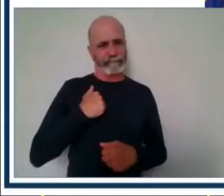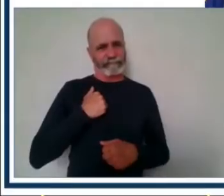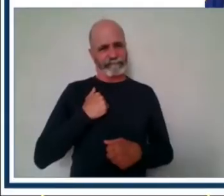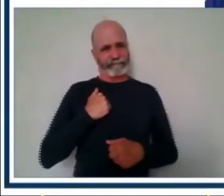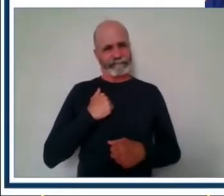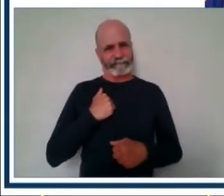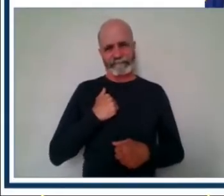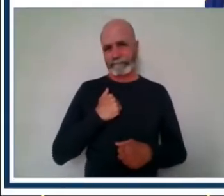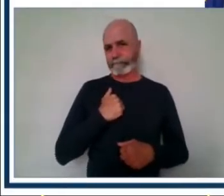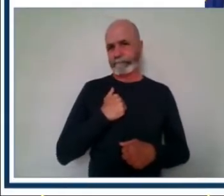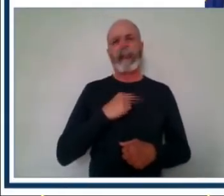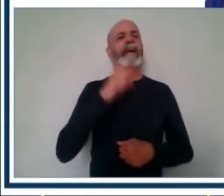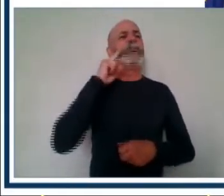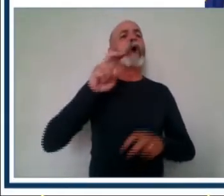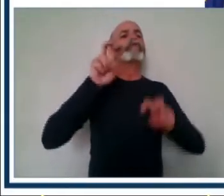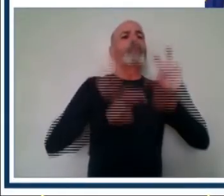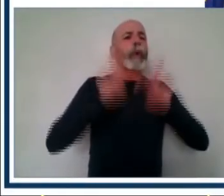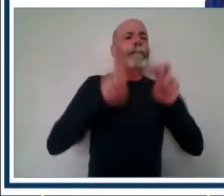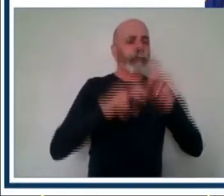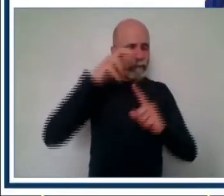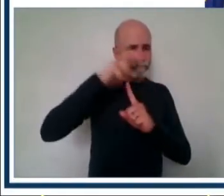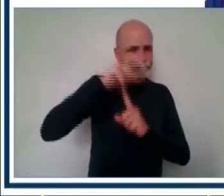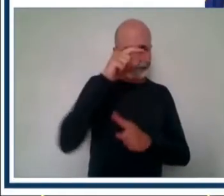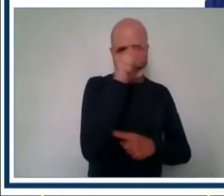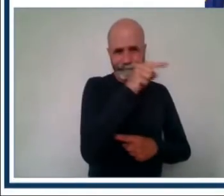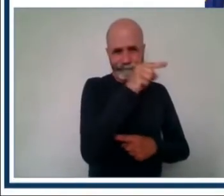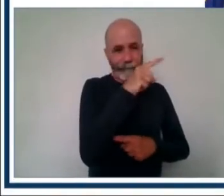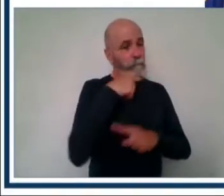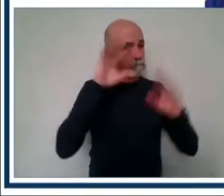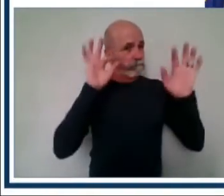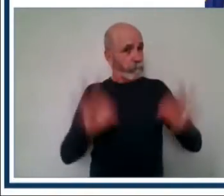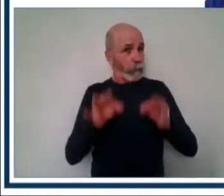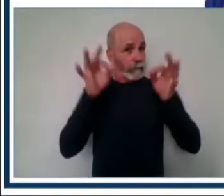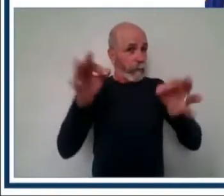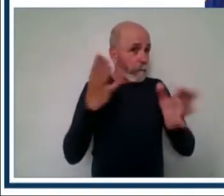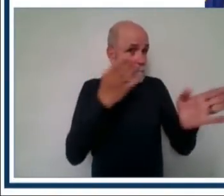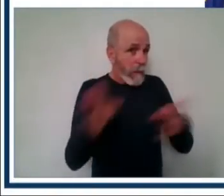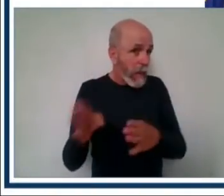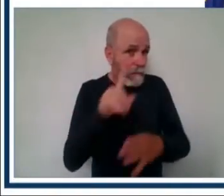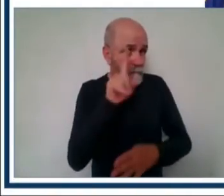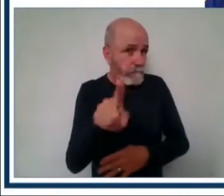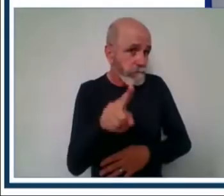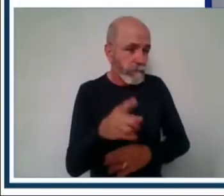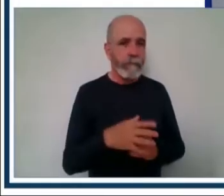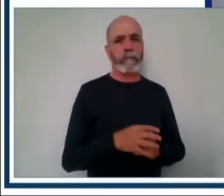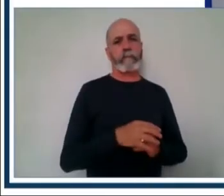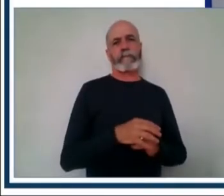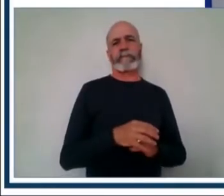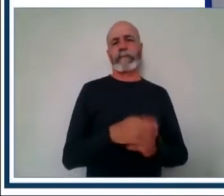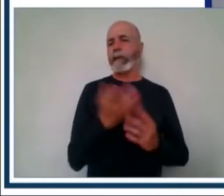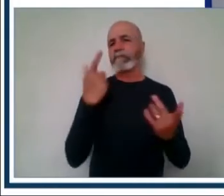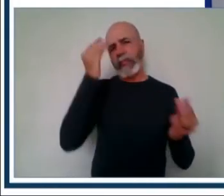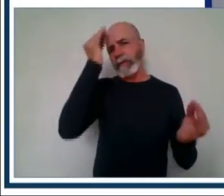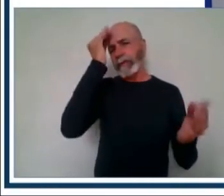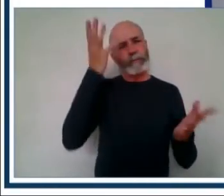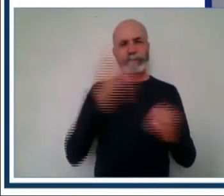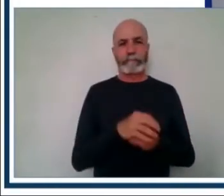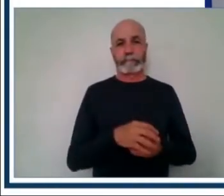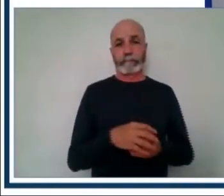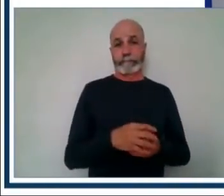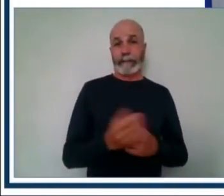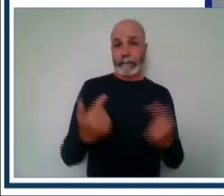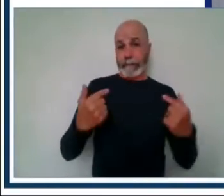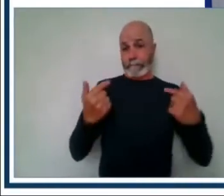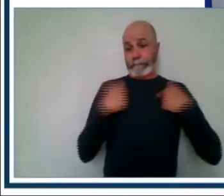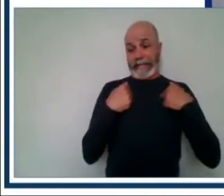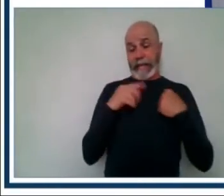Just give us an idea of your thought process there. Well, I'm laser focused on public safety of Nova Scotians. That